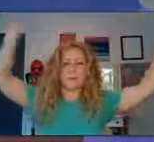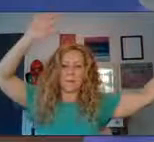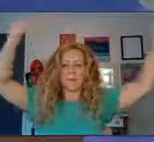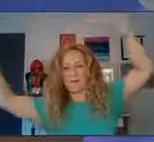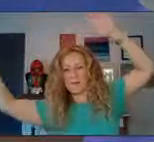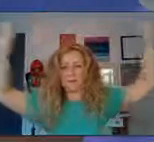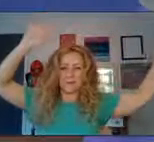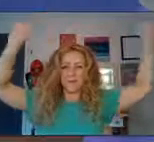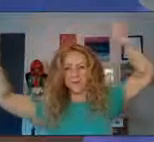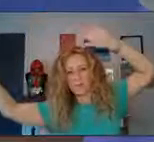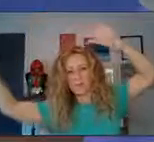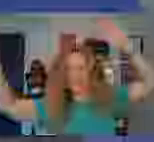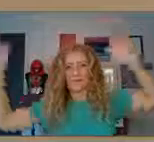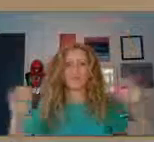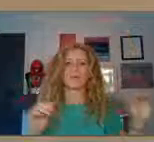me.